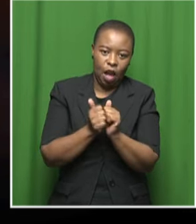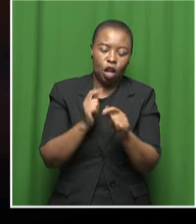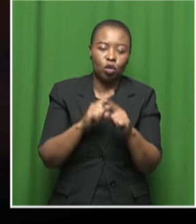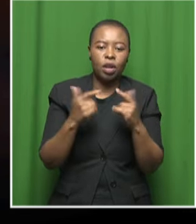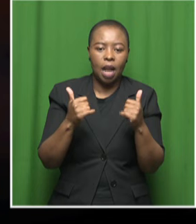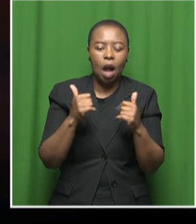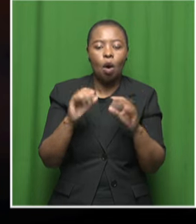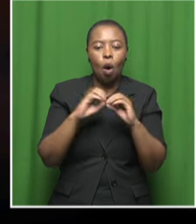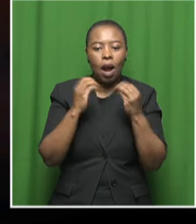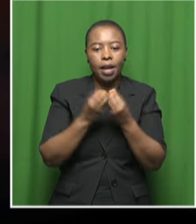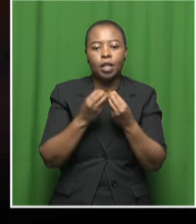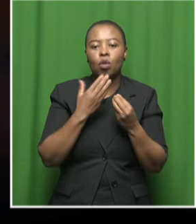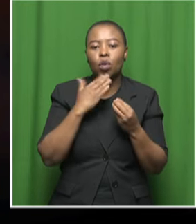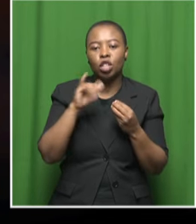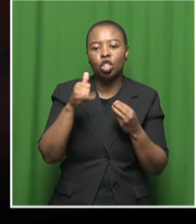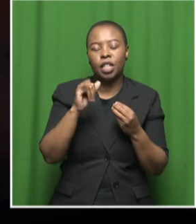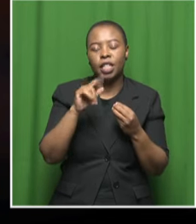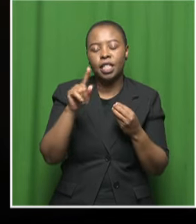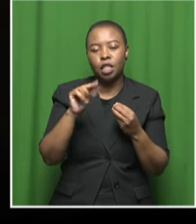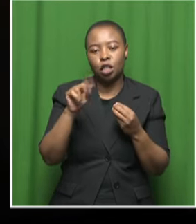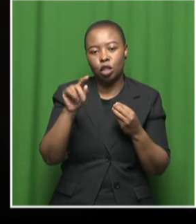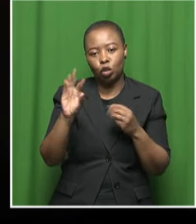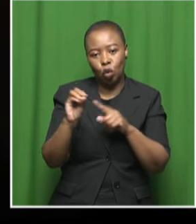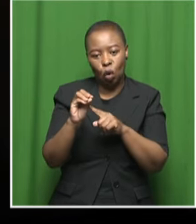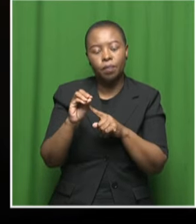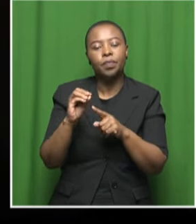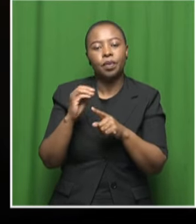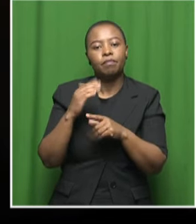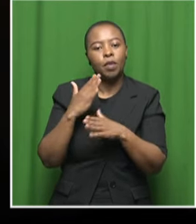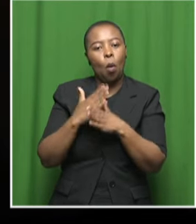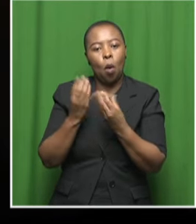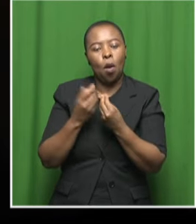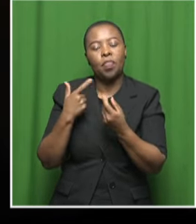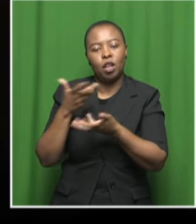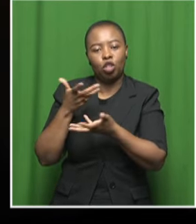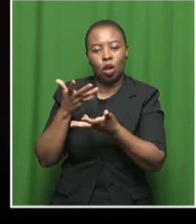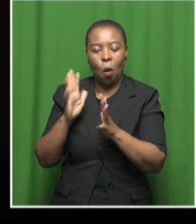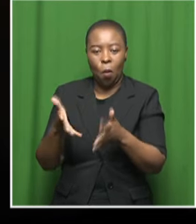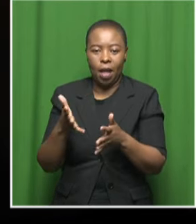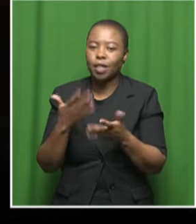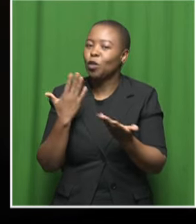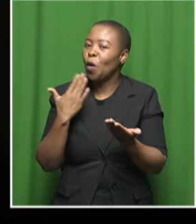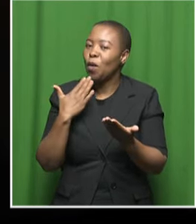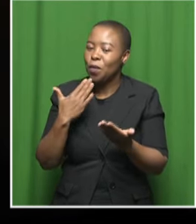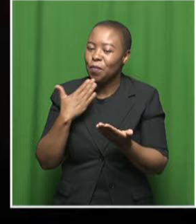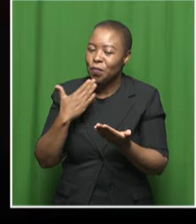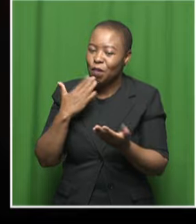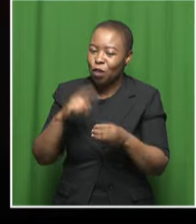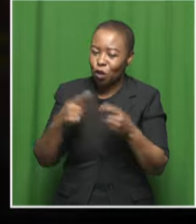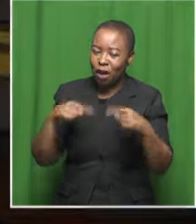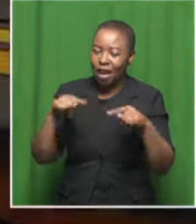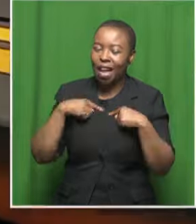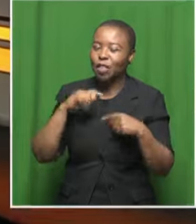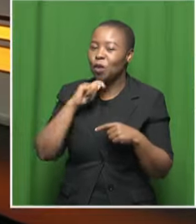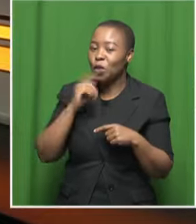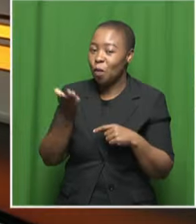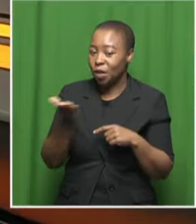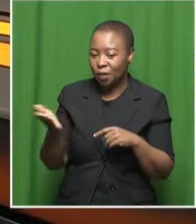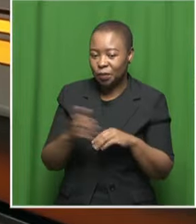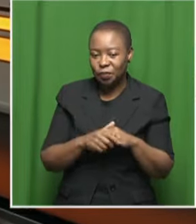Jik'iZinto organiser, Lebo Leitch. They both joined us here this morning to chat further. Good morning to the both of you, and thank you for your time at this